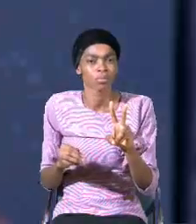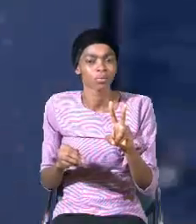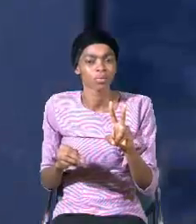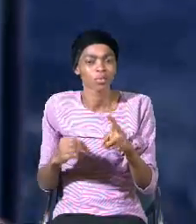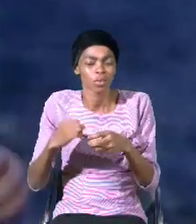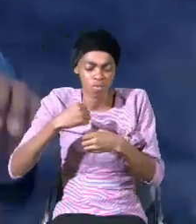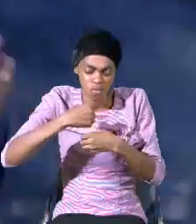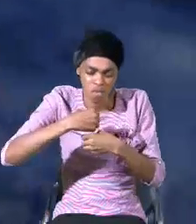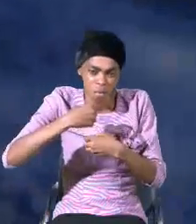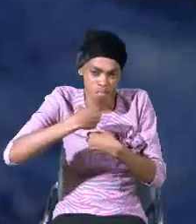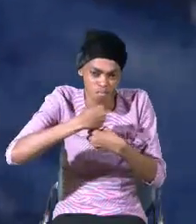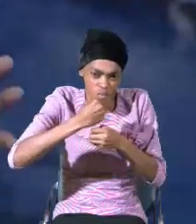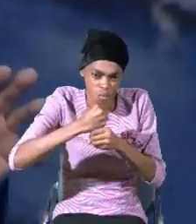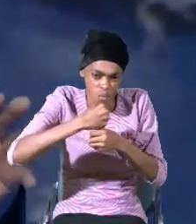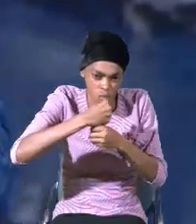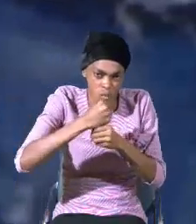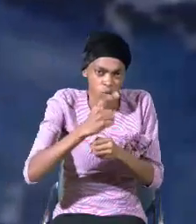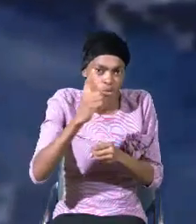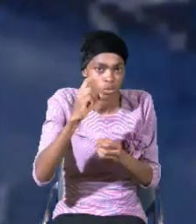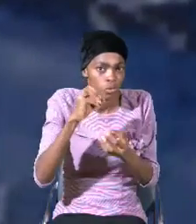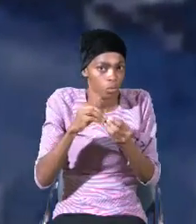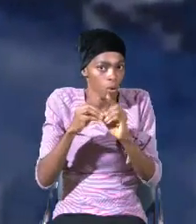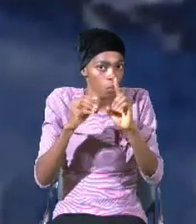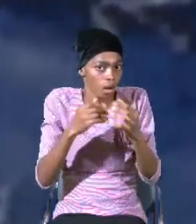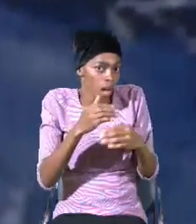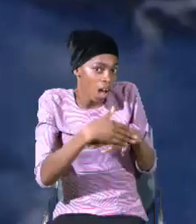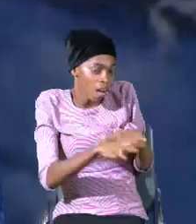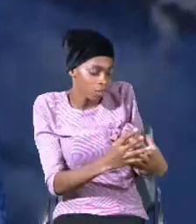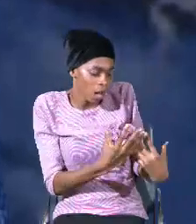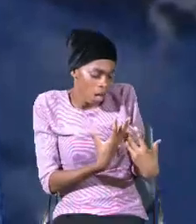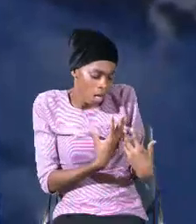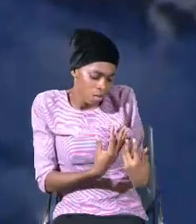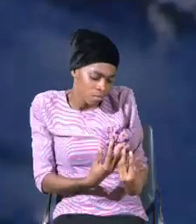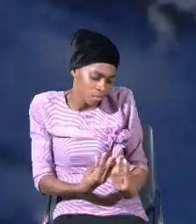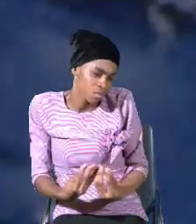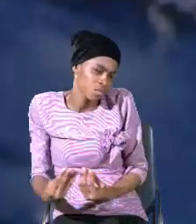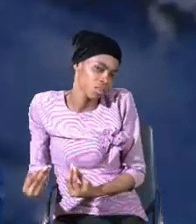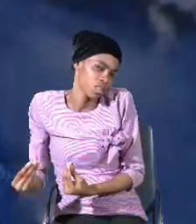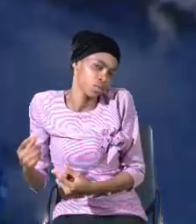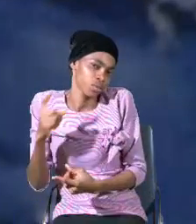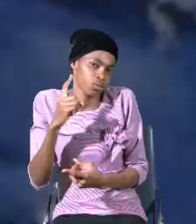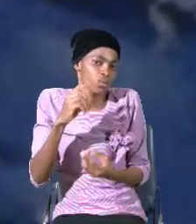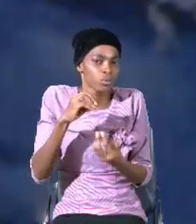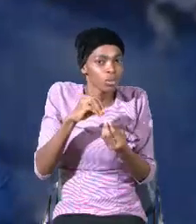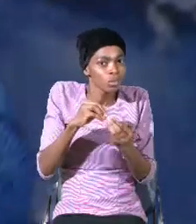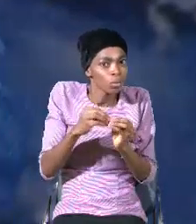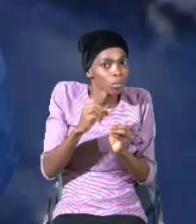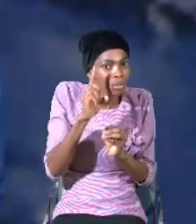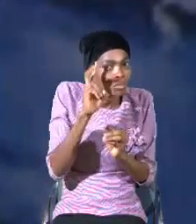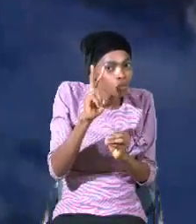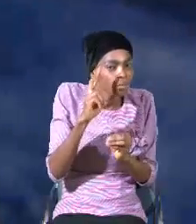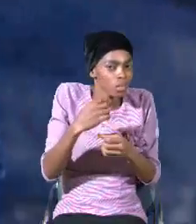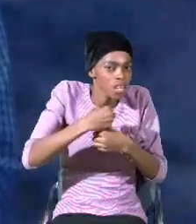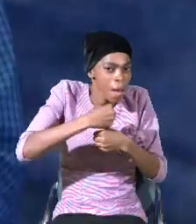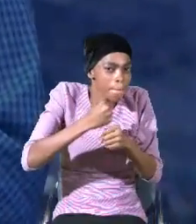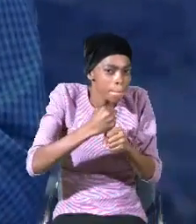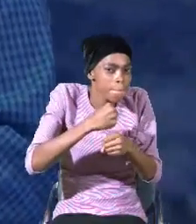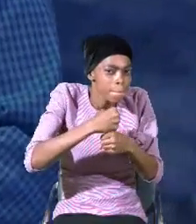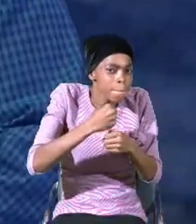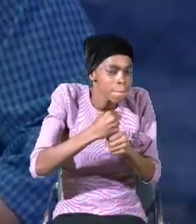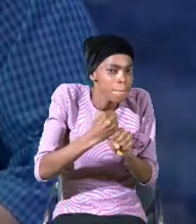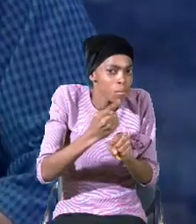he kind of molds you. After melting you, you see, if that rod of iron remains like it is without going through